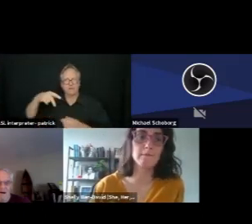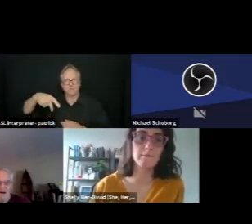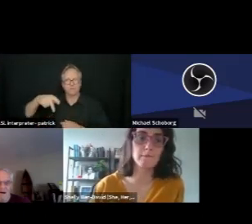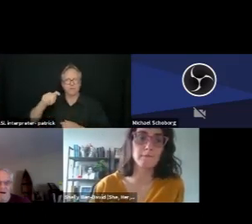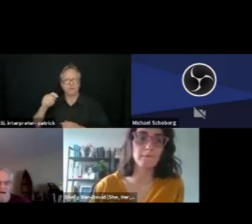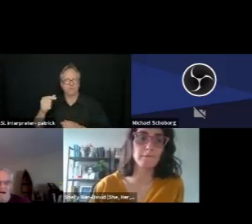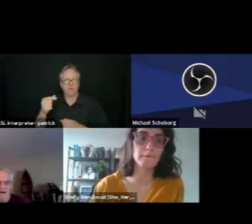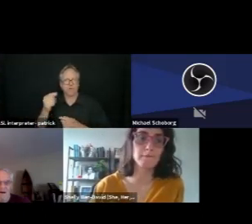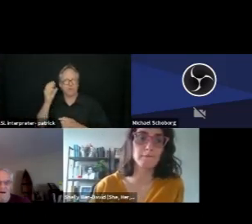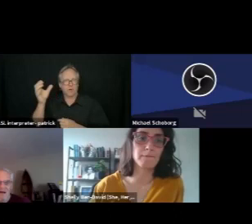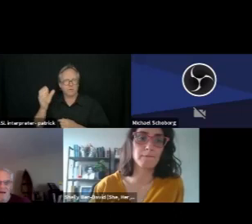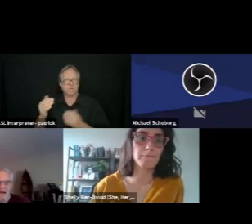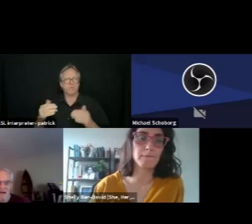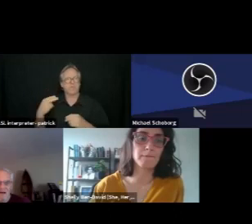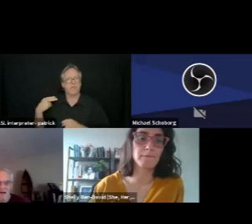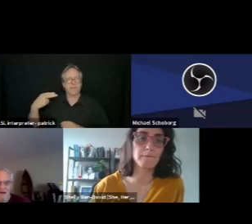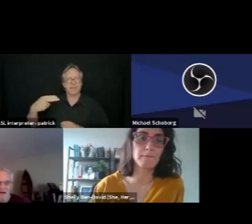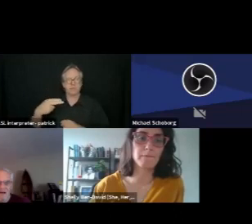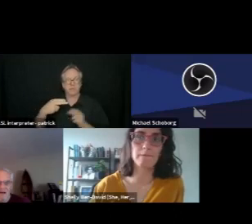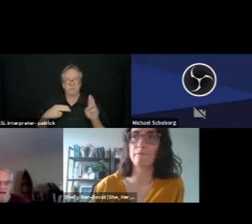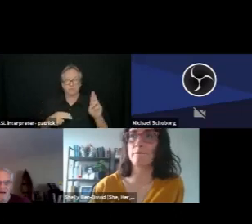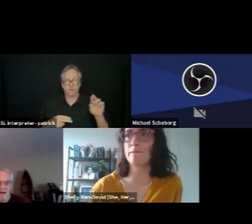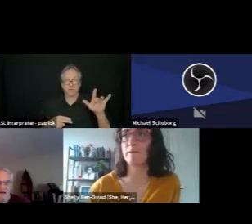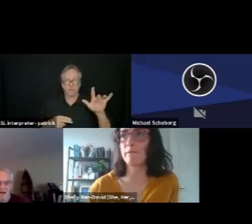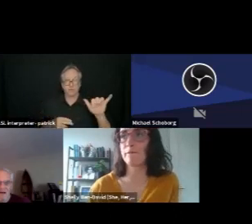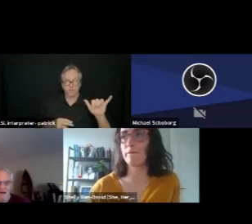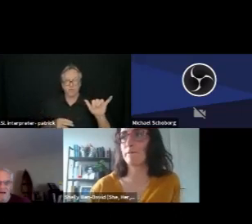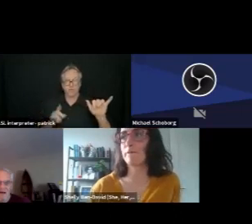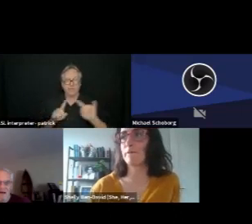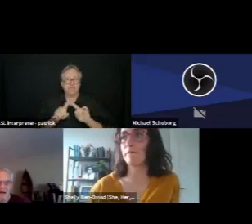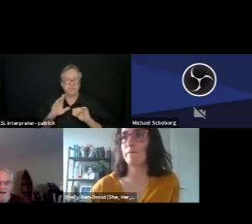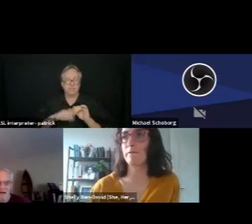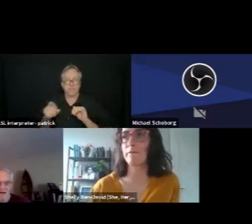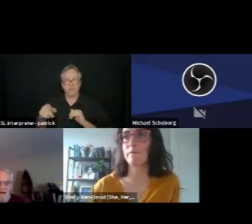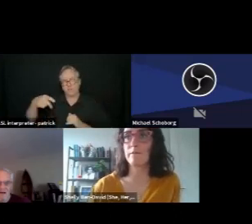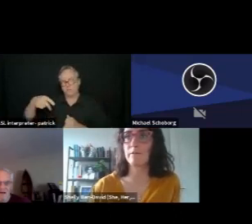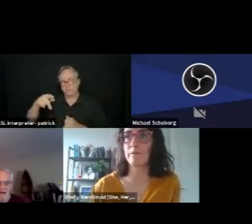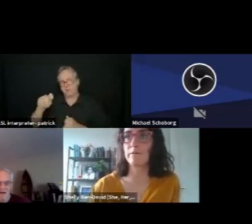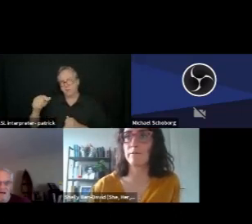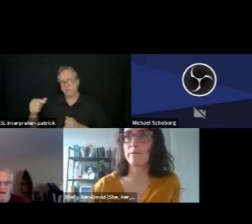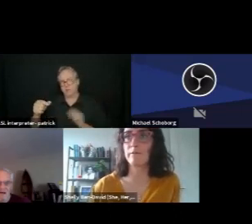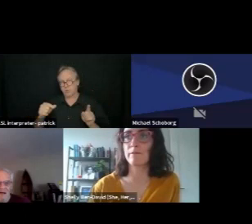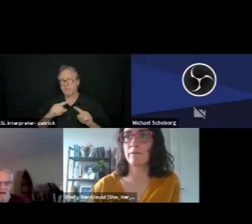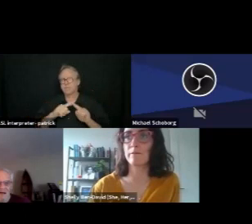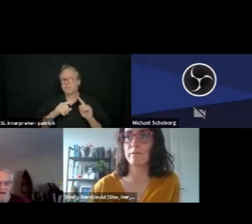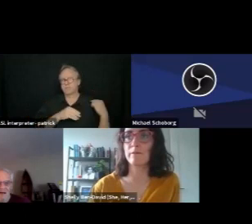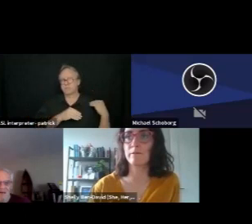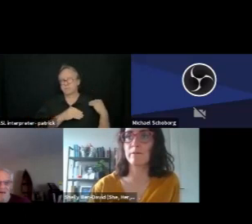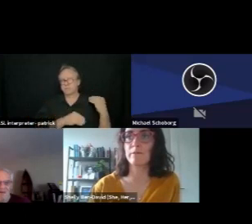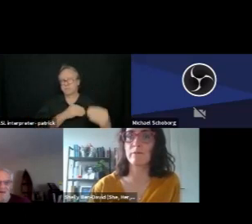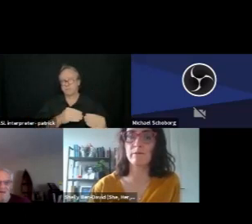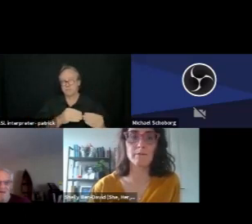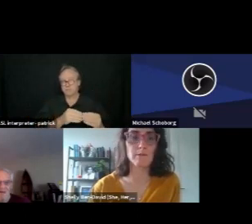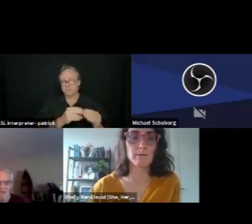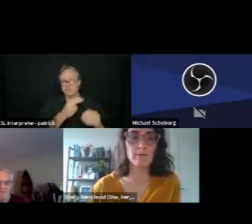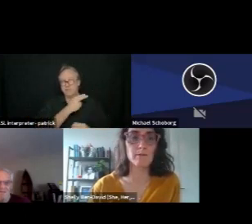And then briefly, the history of recovery is, different from that of post-traumatic growth. So, it's